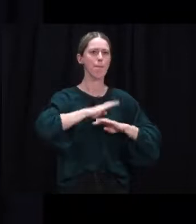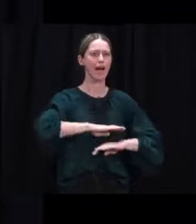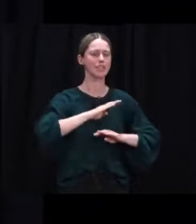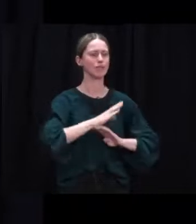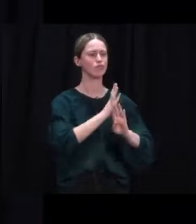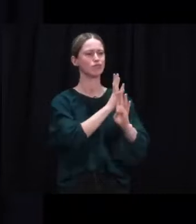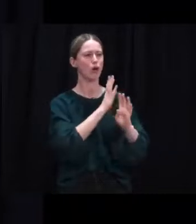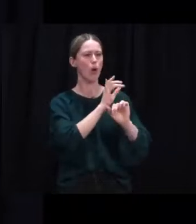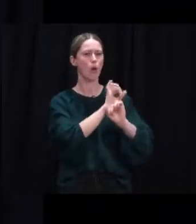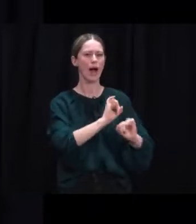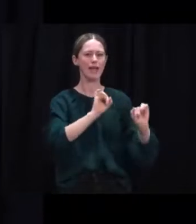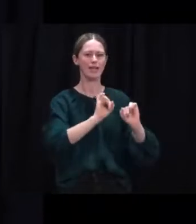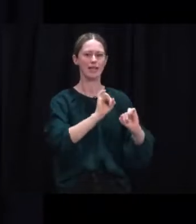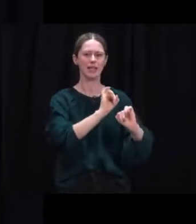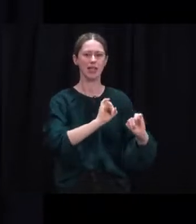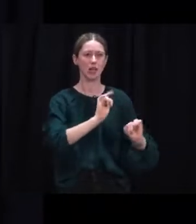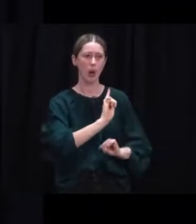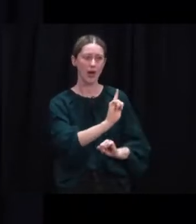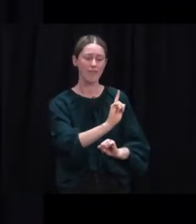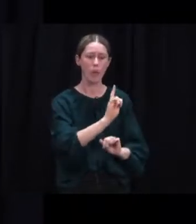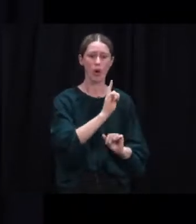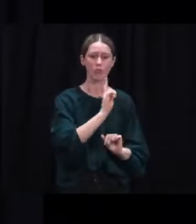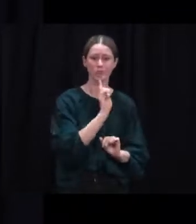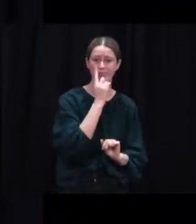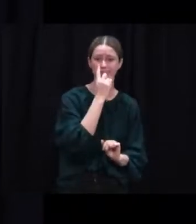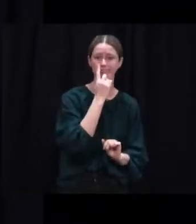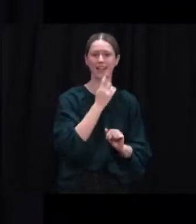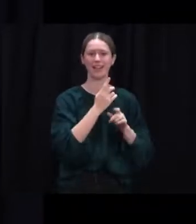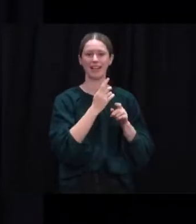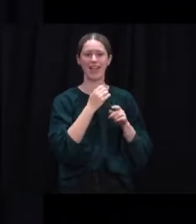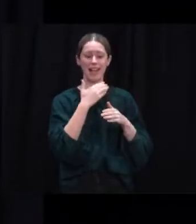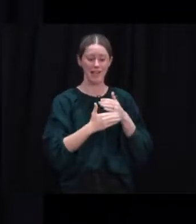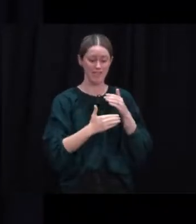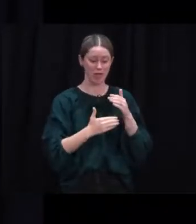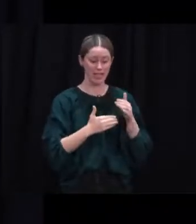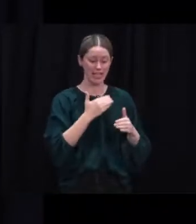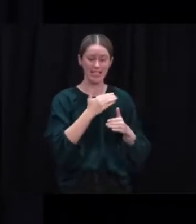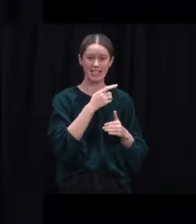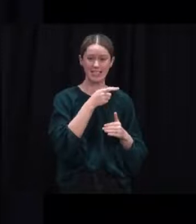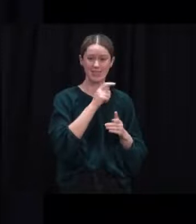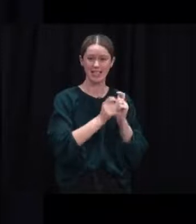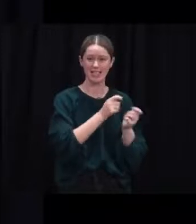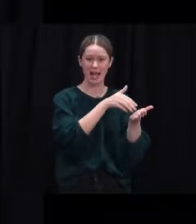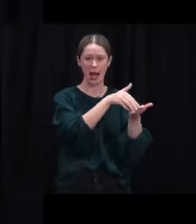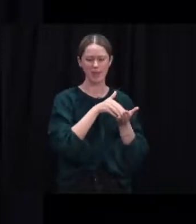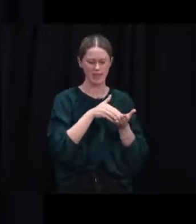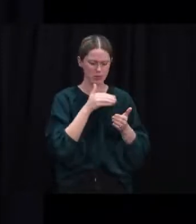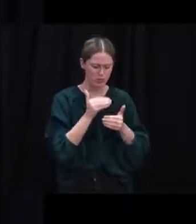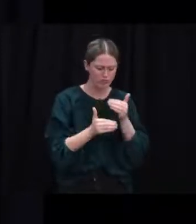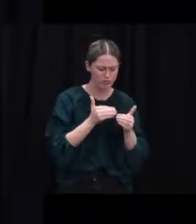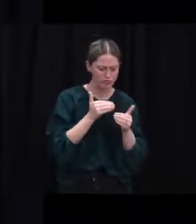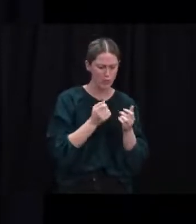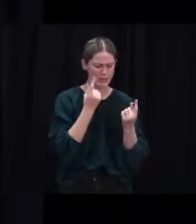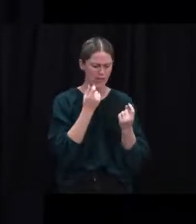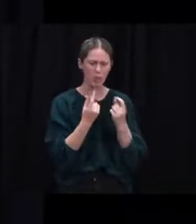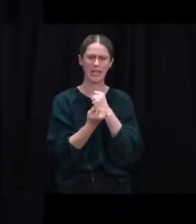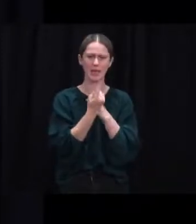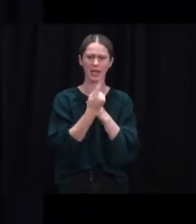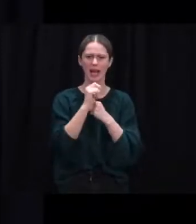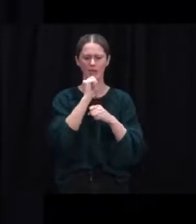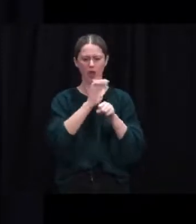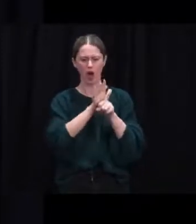50,000 across the country, so thank you to everybody who's persevering and being patient, making sure they're getting their test. Every